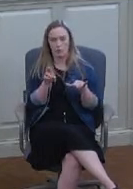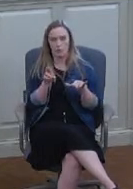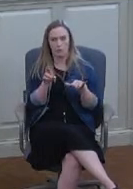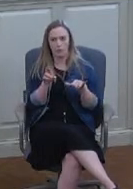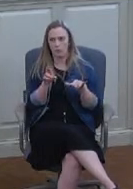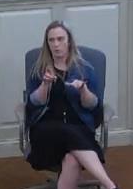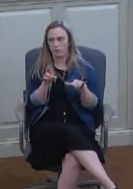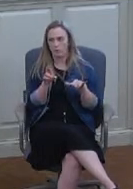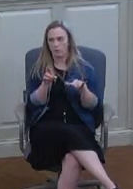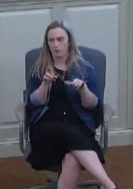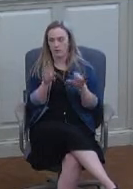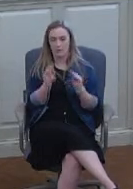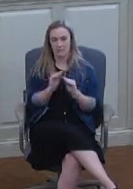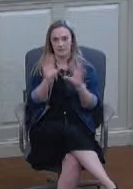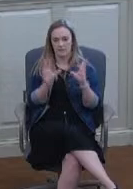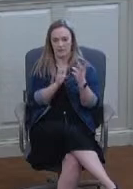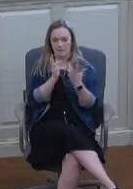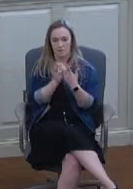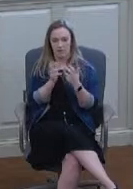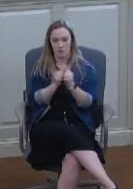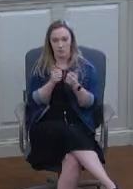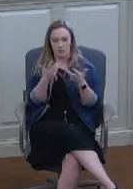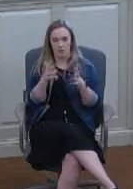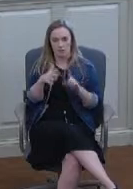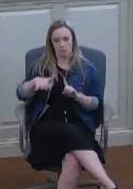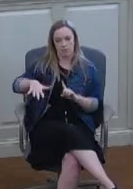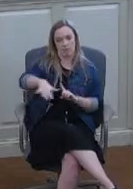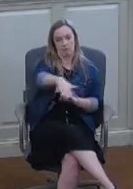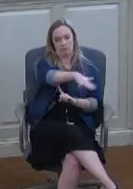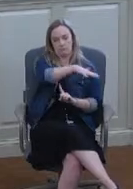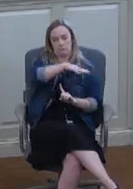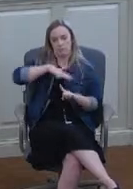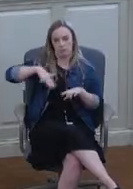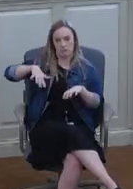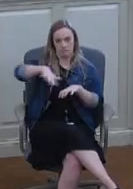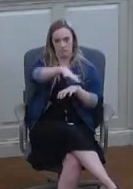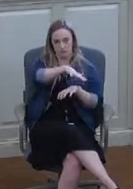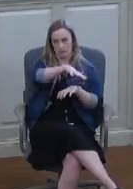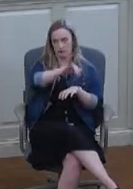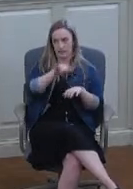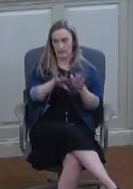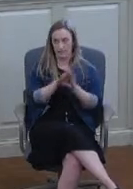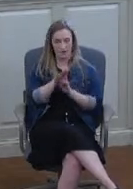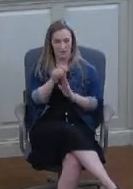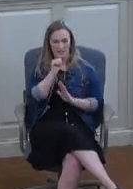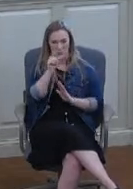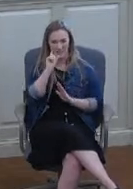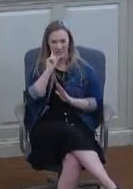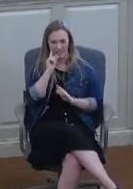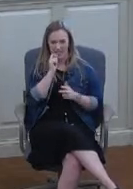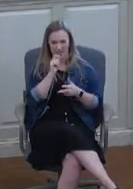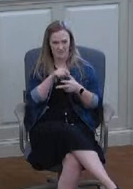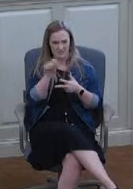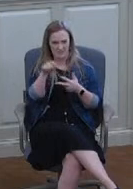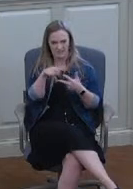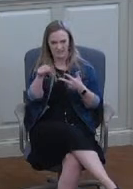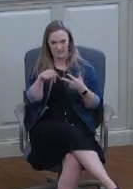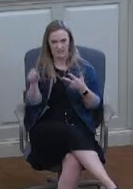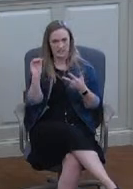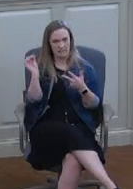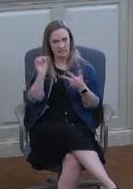it's clearly compatible with the existing surroundings and the development. And I don't think it hits the mark on any of those personally.